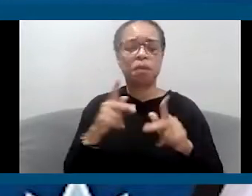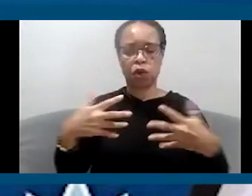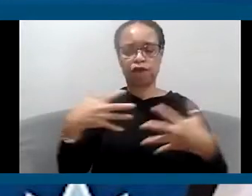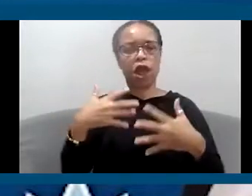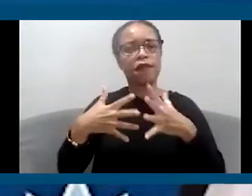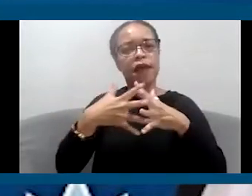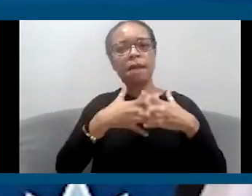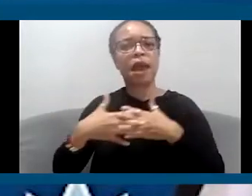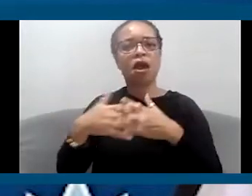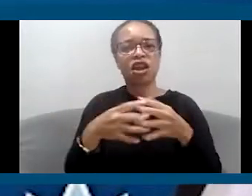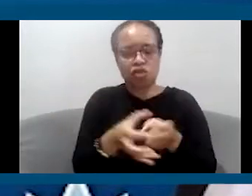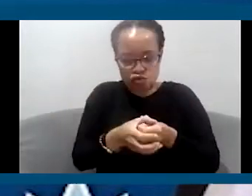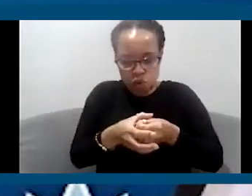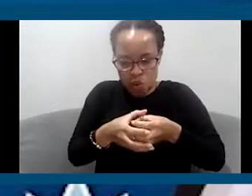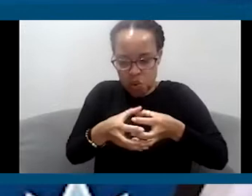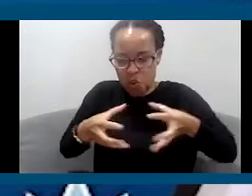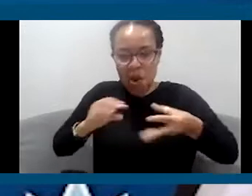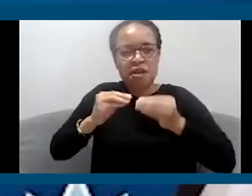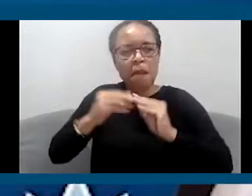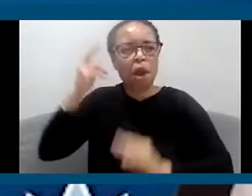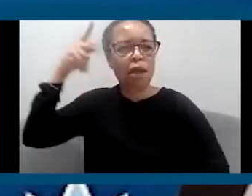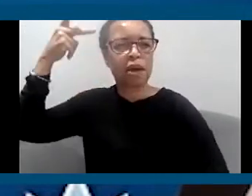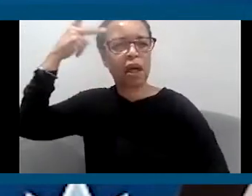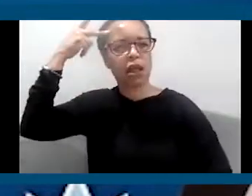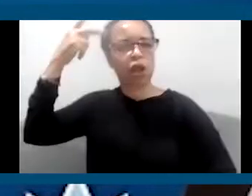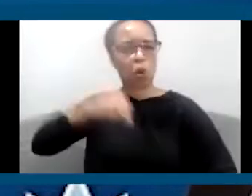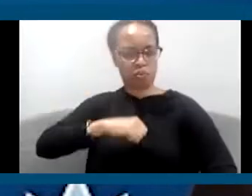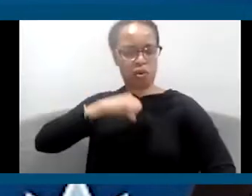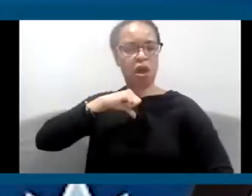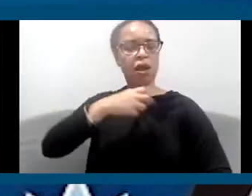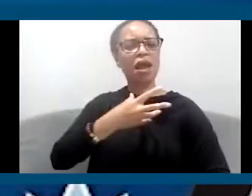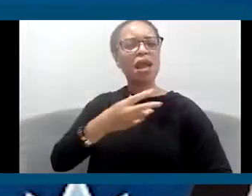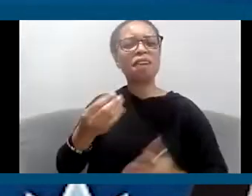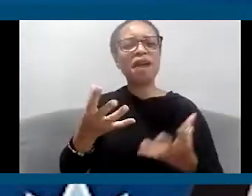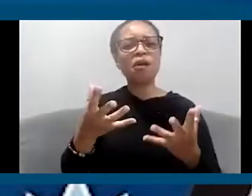American Muslim community are growing in numbers, growing in political clout, and they would like to